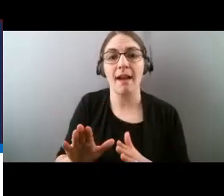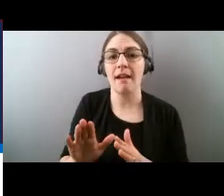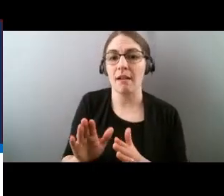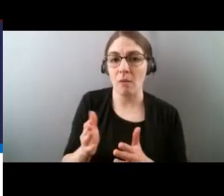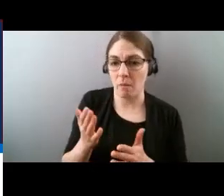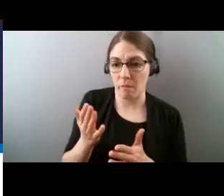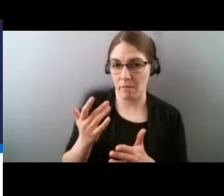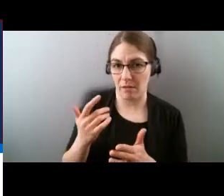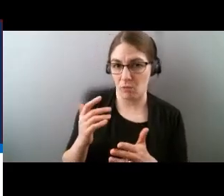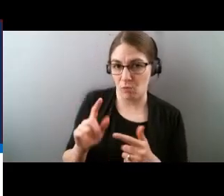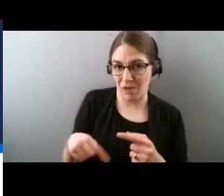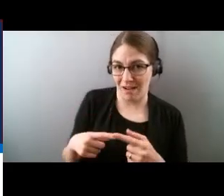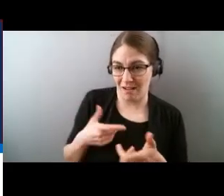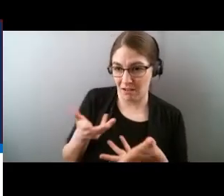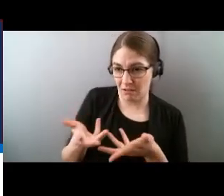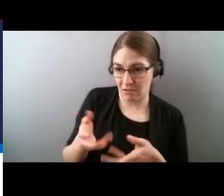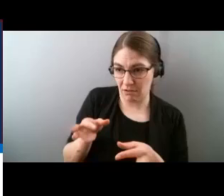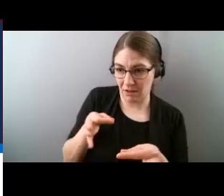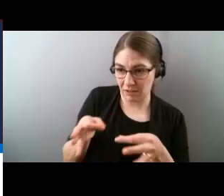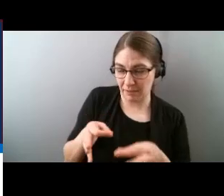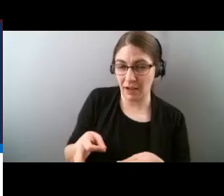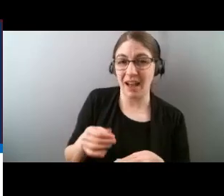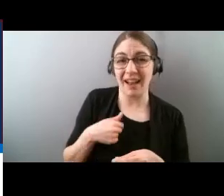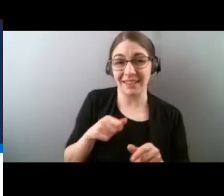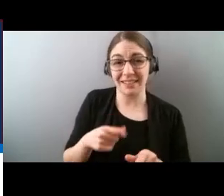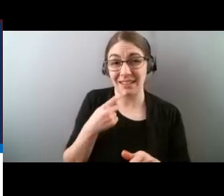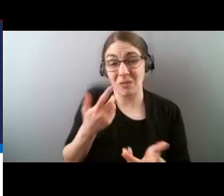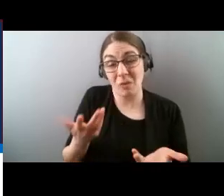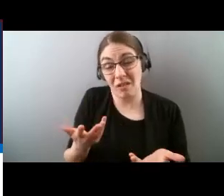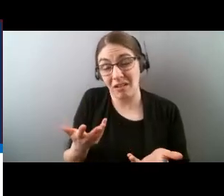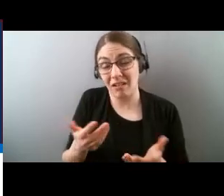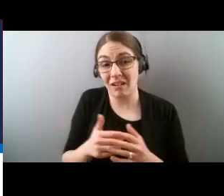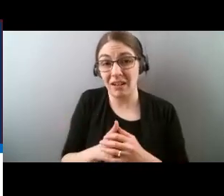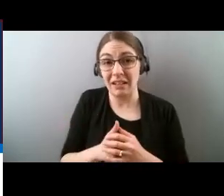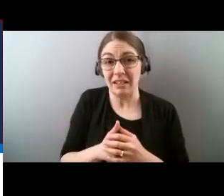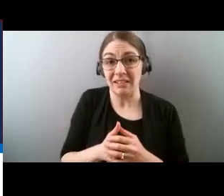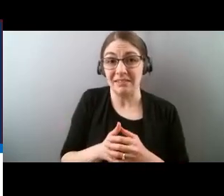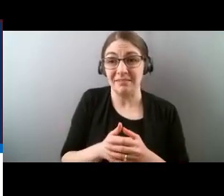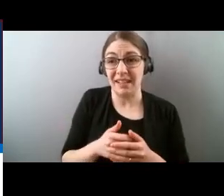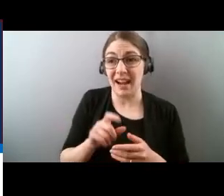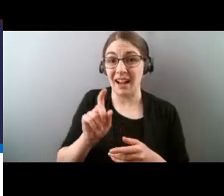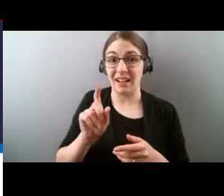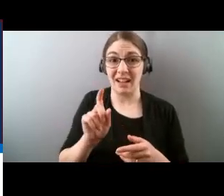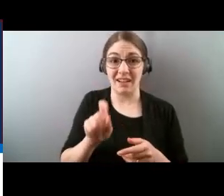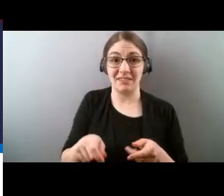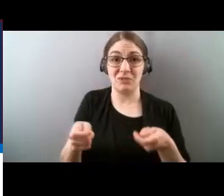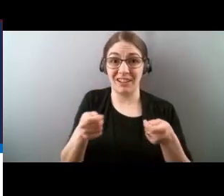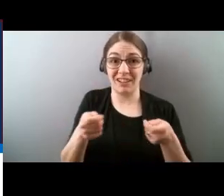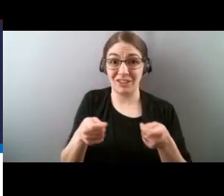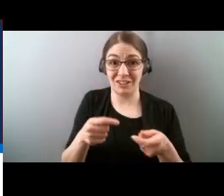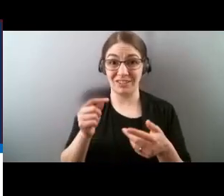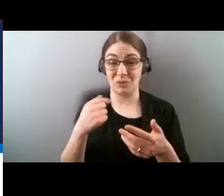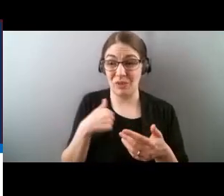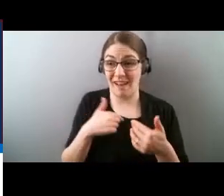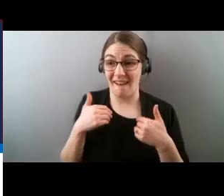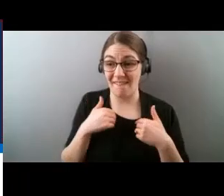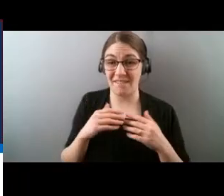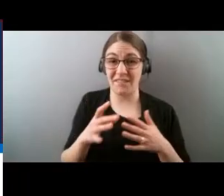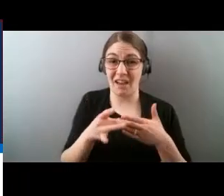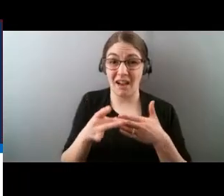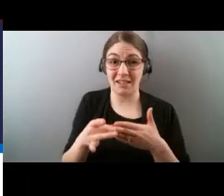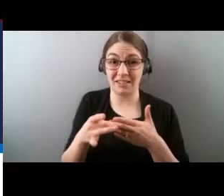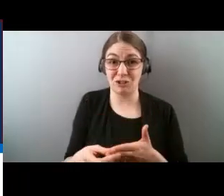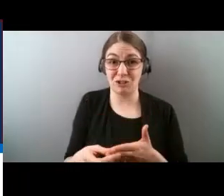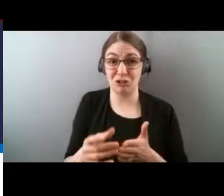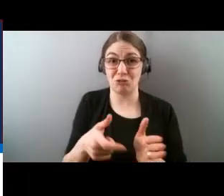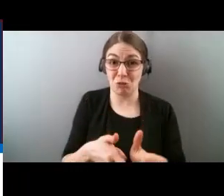can say, well, it's because it's regulated. We have these guidance requirements.